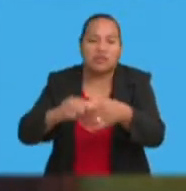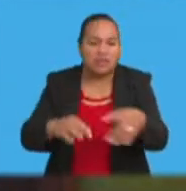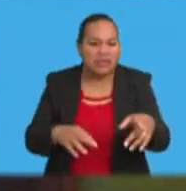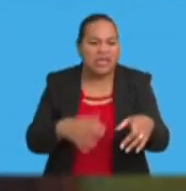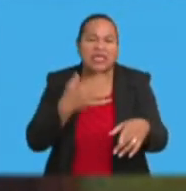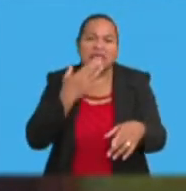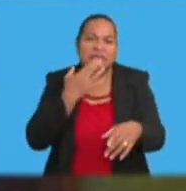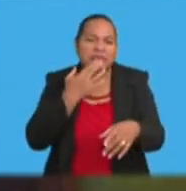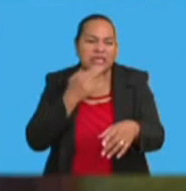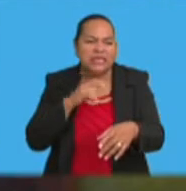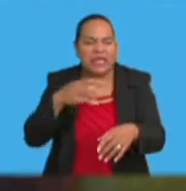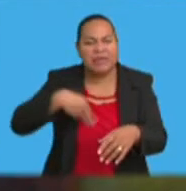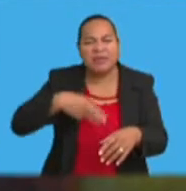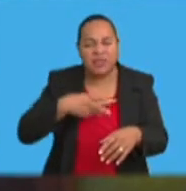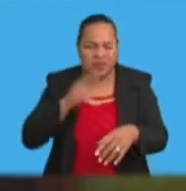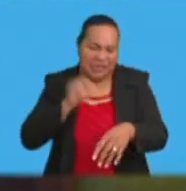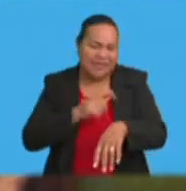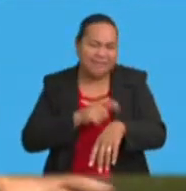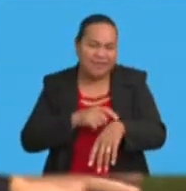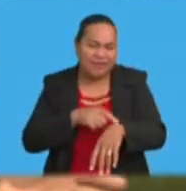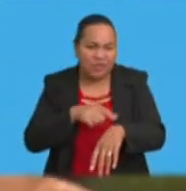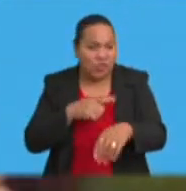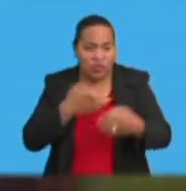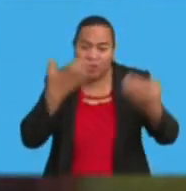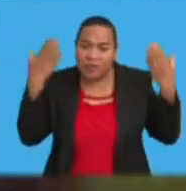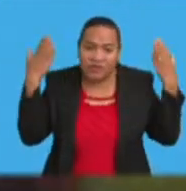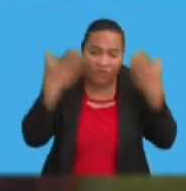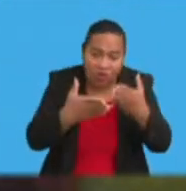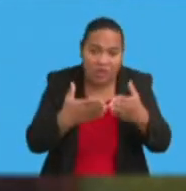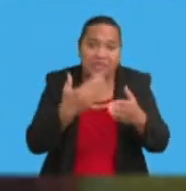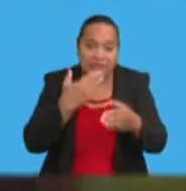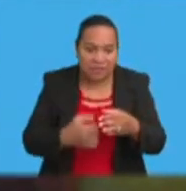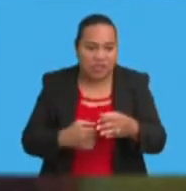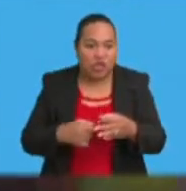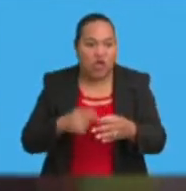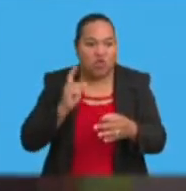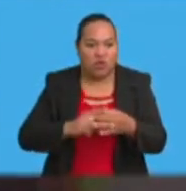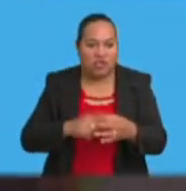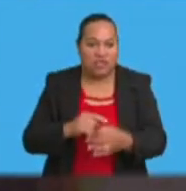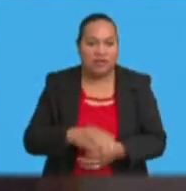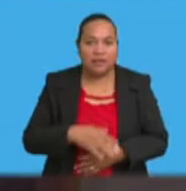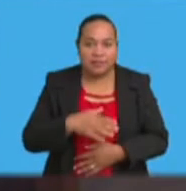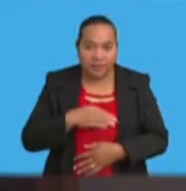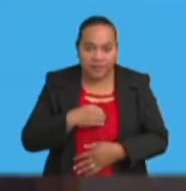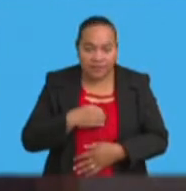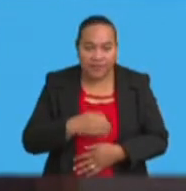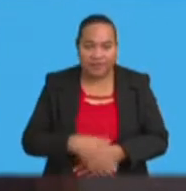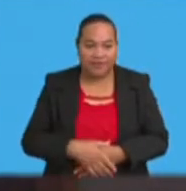more succinct. Sorry, and be very focused on the question, please, because time is